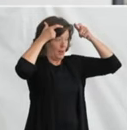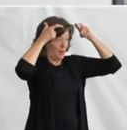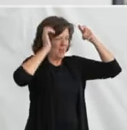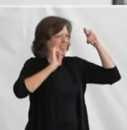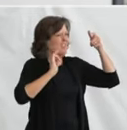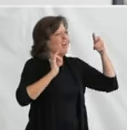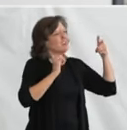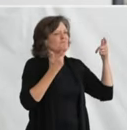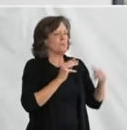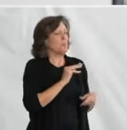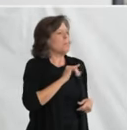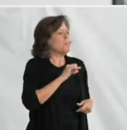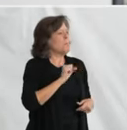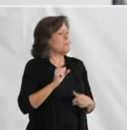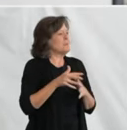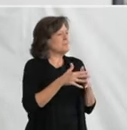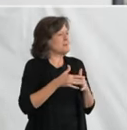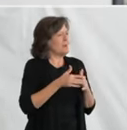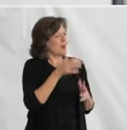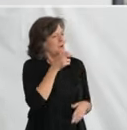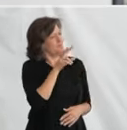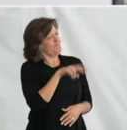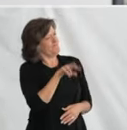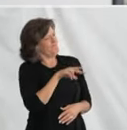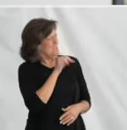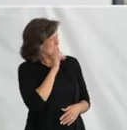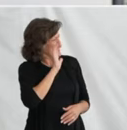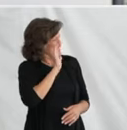very practical crime-fighting wear to me.